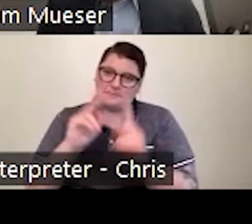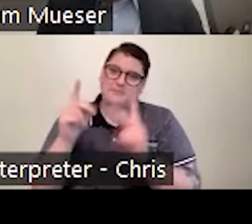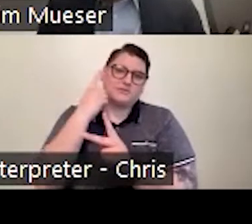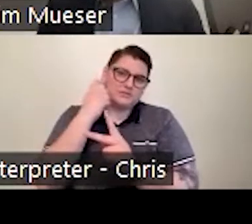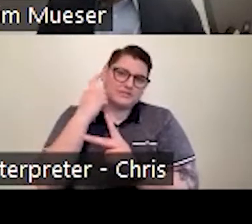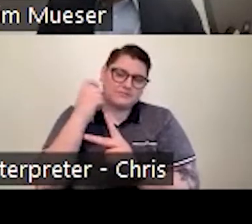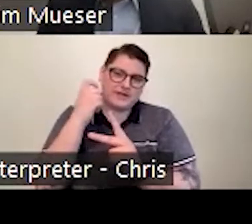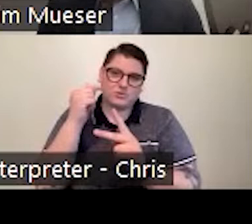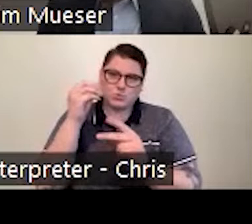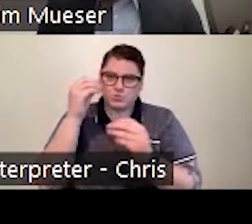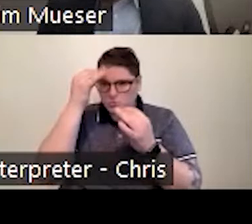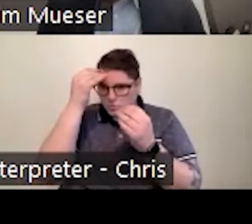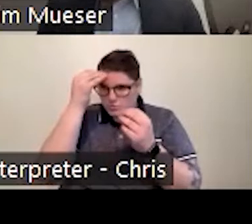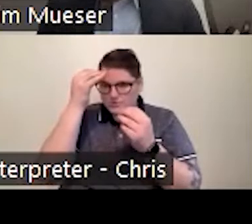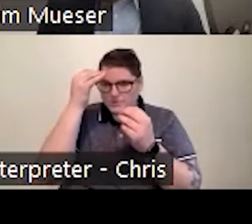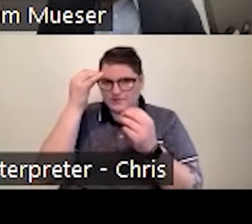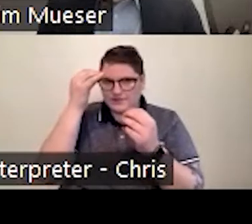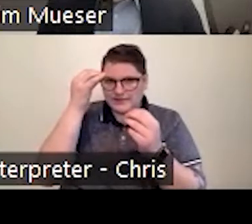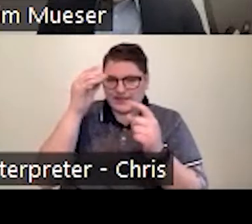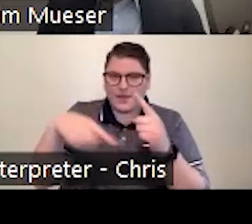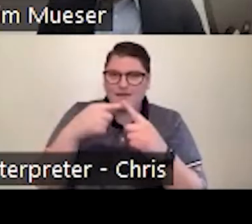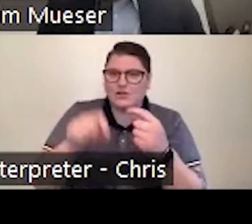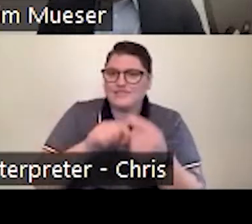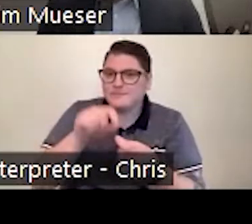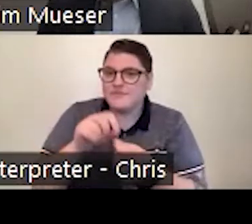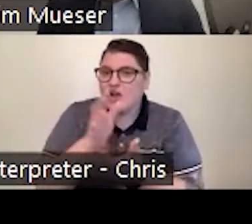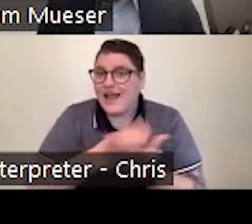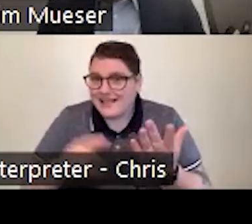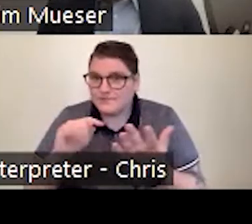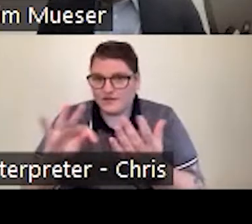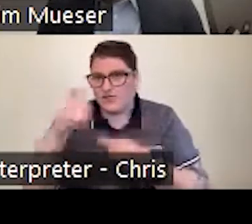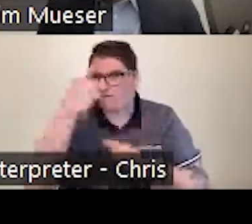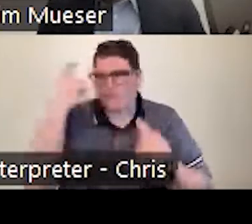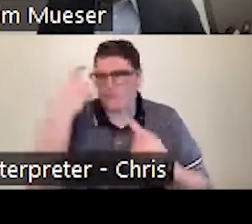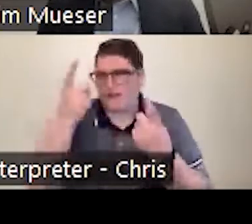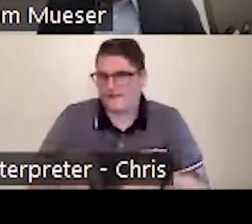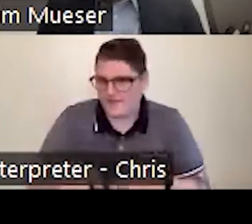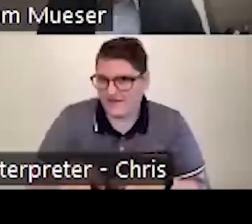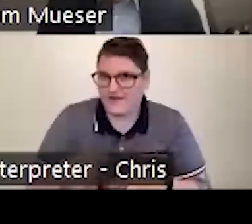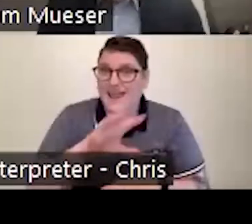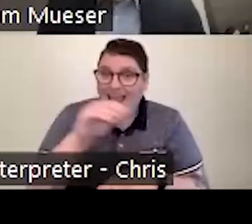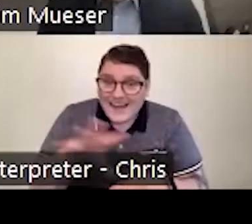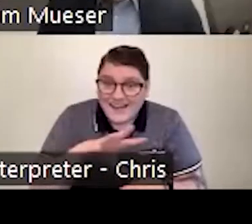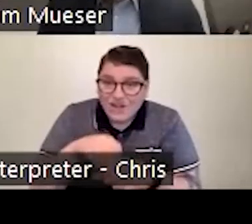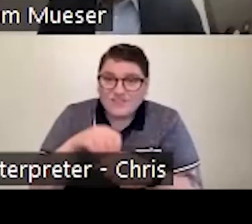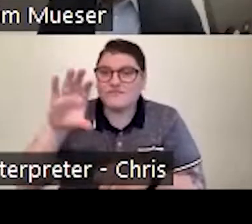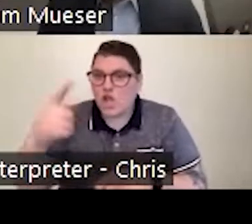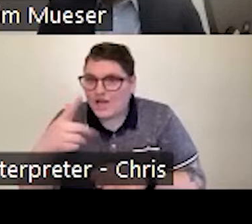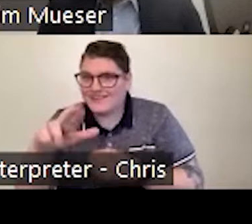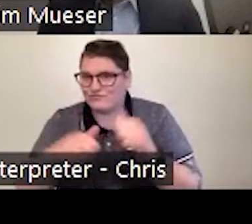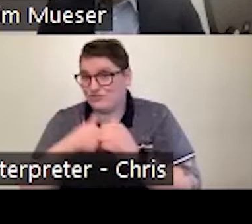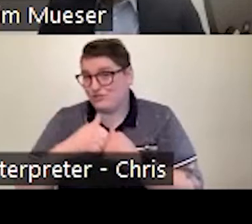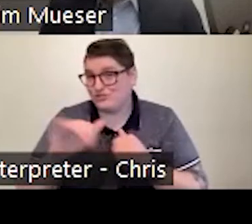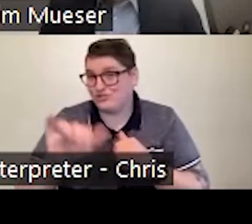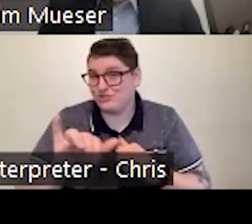their minds and to contemplate a particular aspect of a traumatic event. And it also involves cognitive restructuring components, in which people